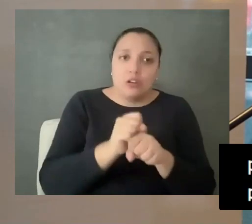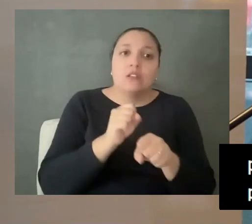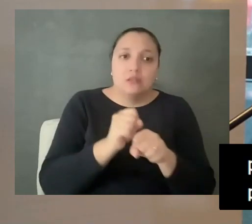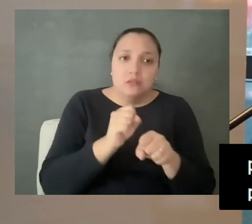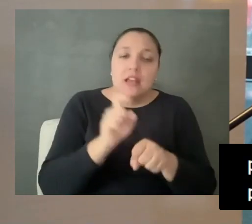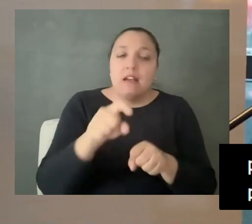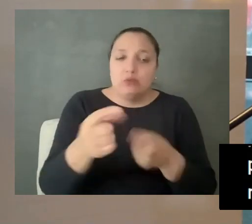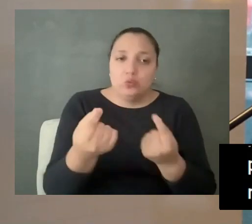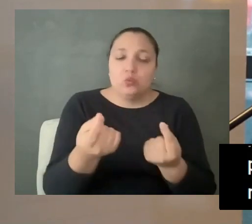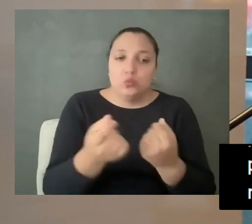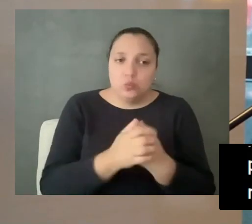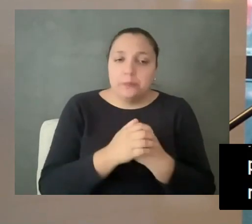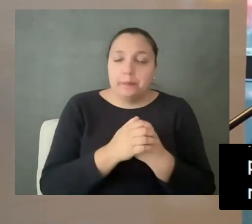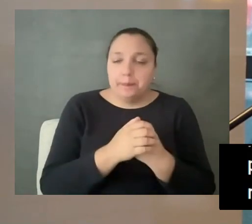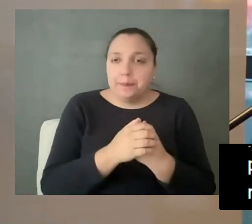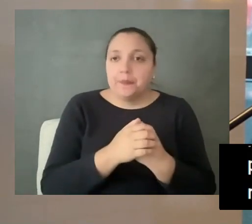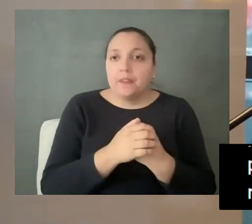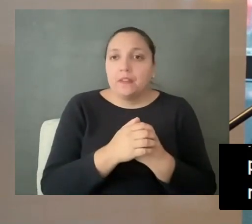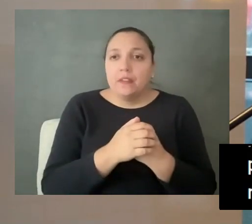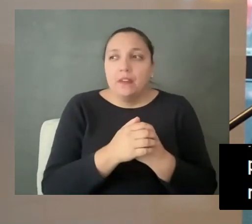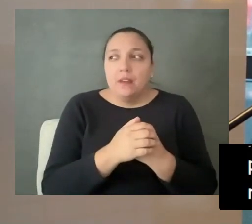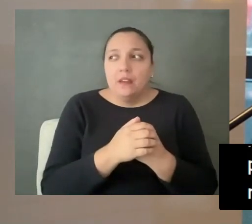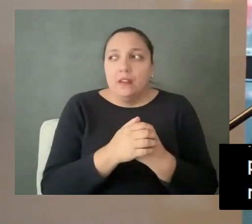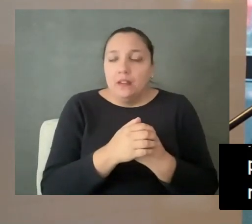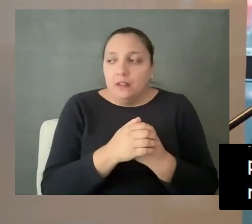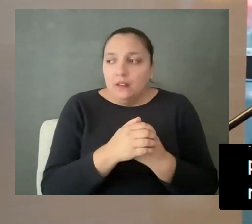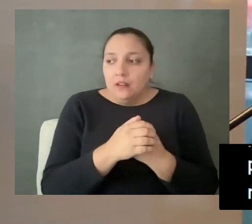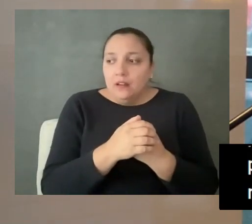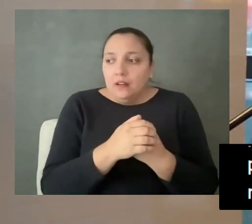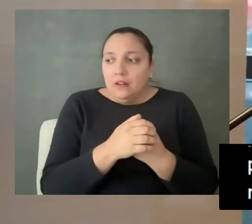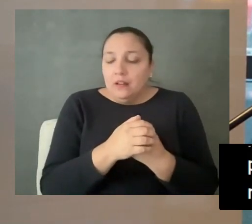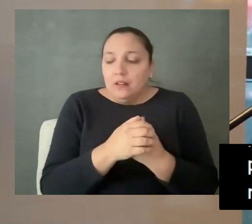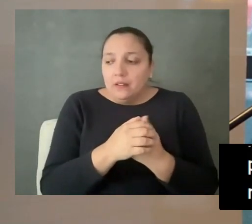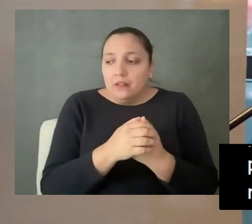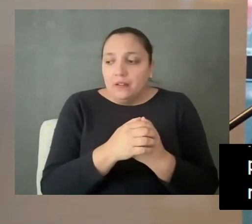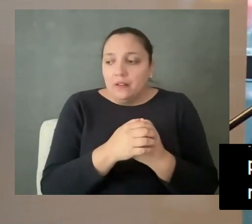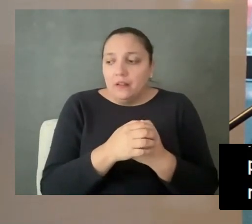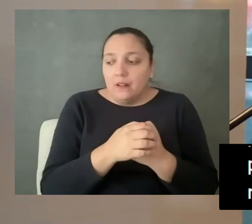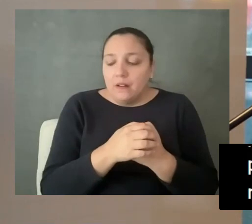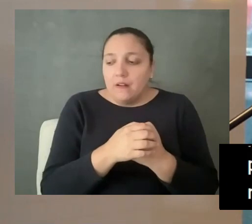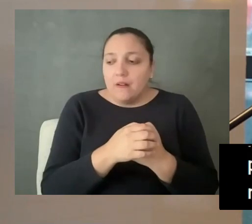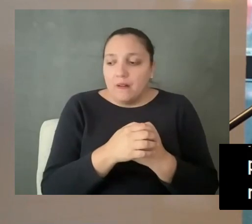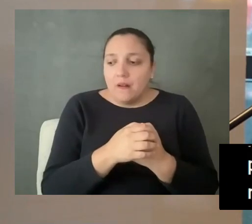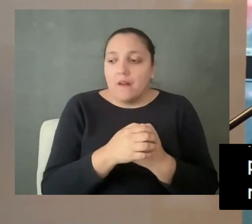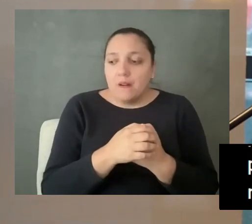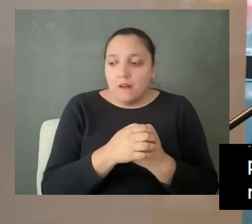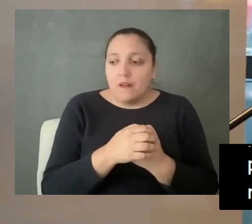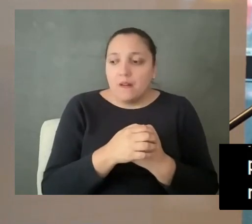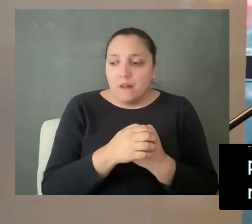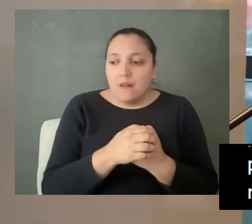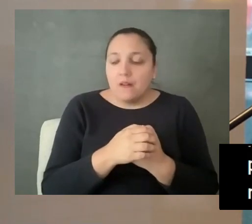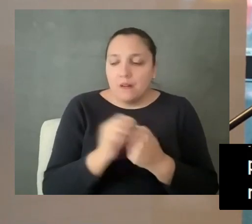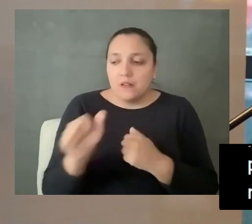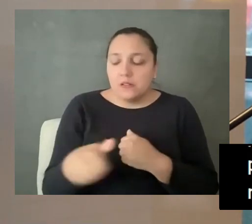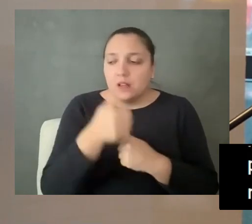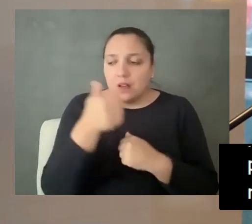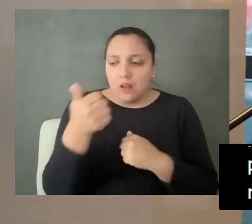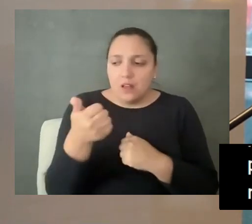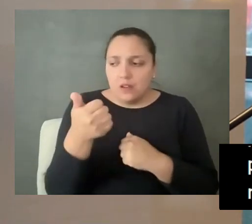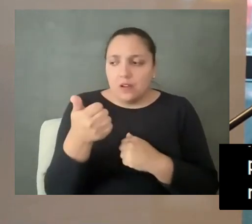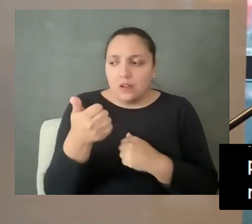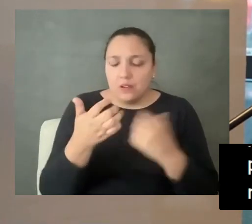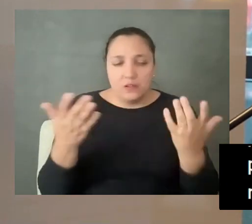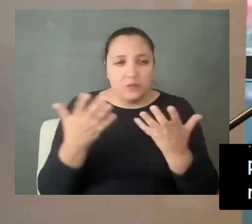other dichotomy that I actually draw in this digital equity issue is the issue of build